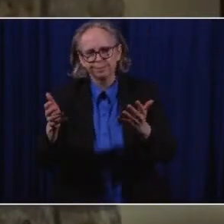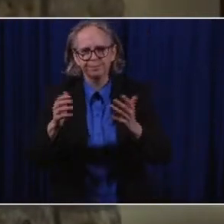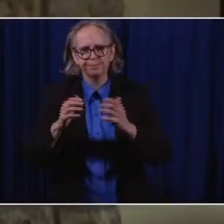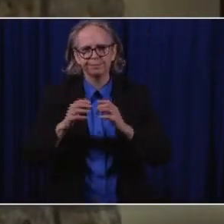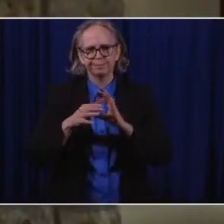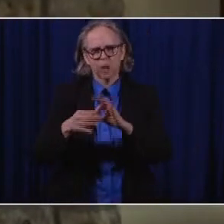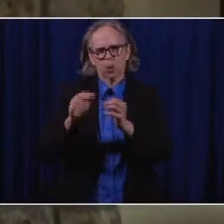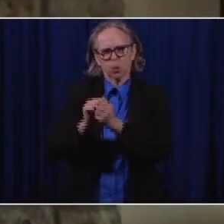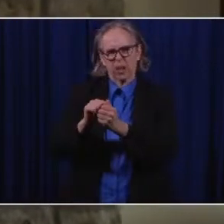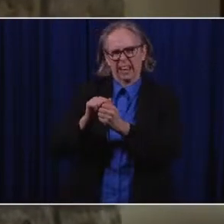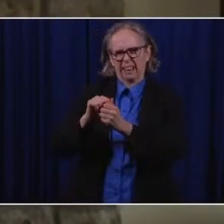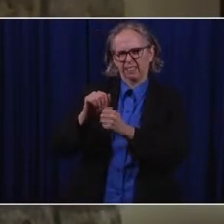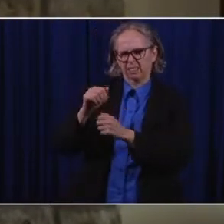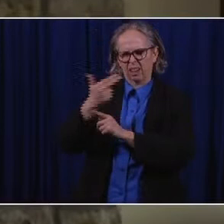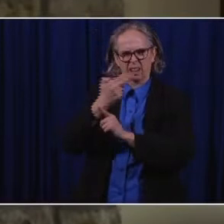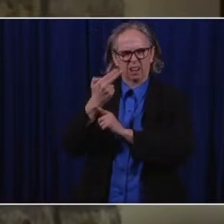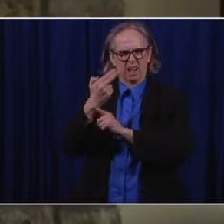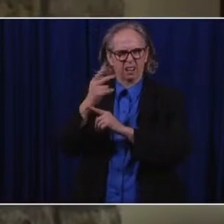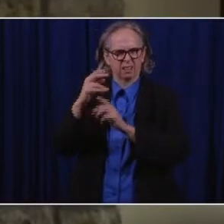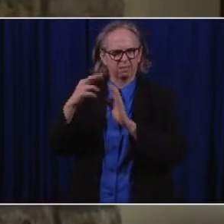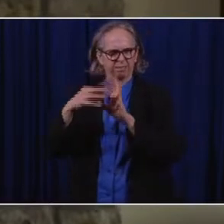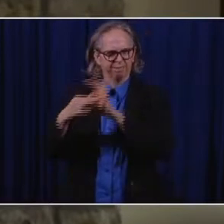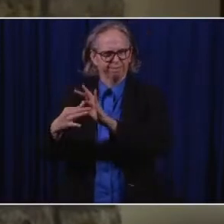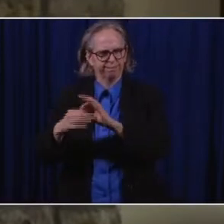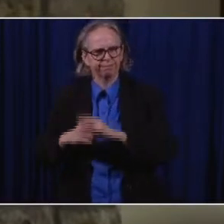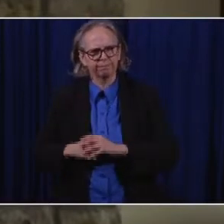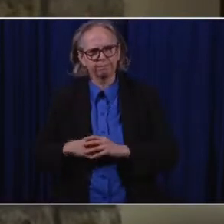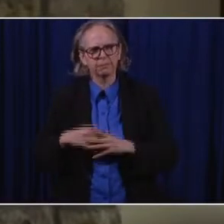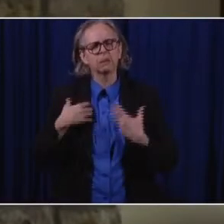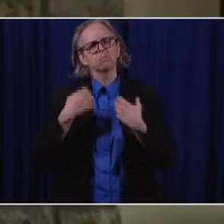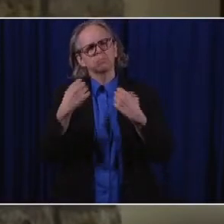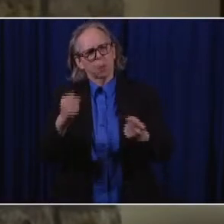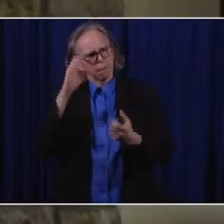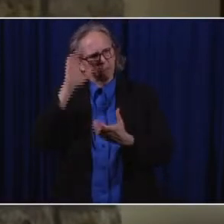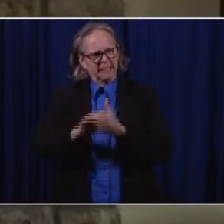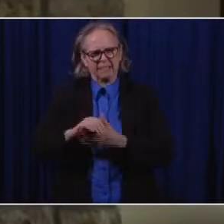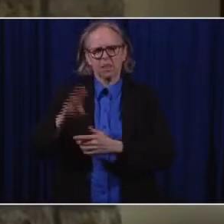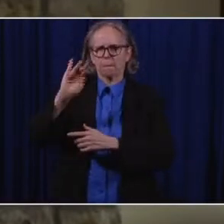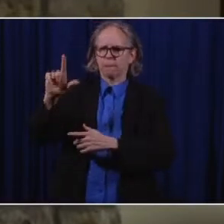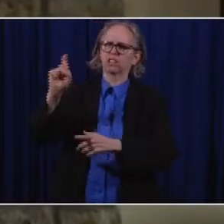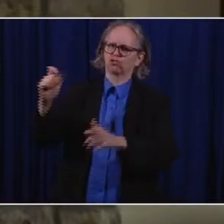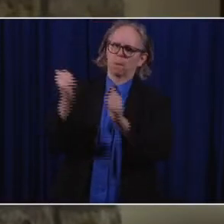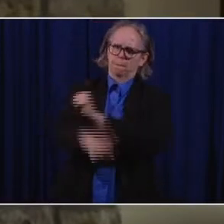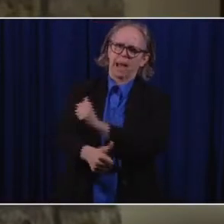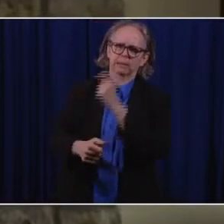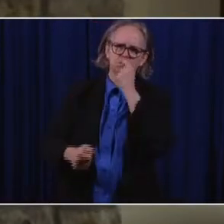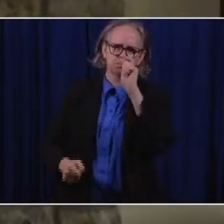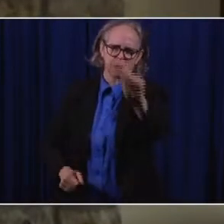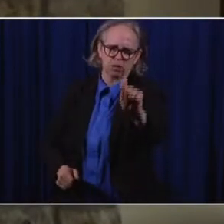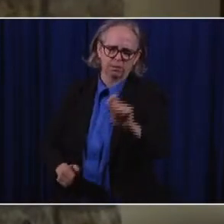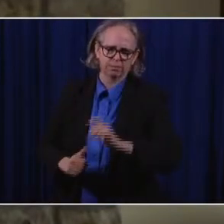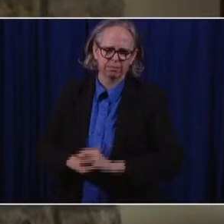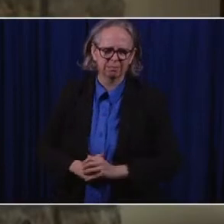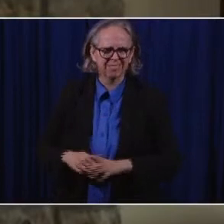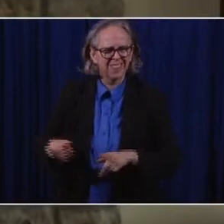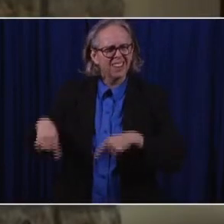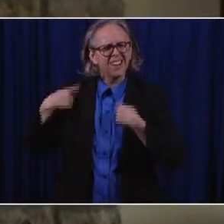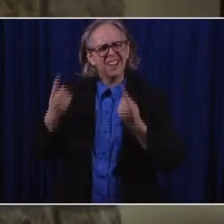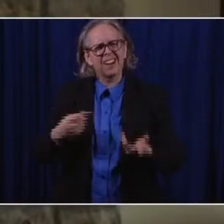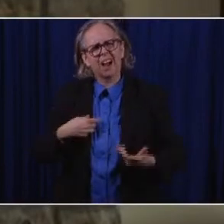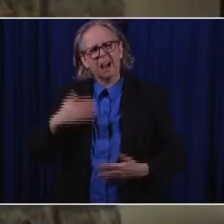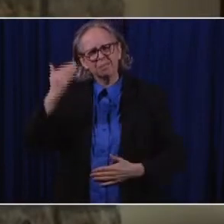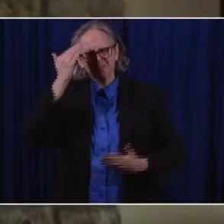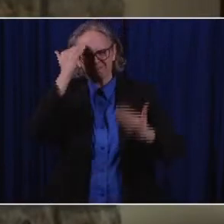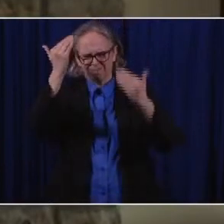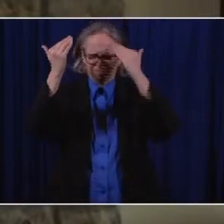convinced that this entire bill should pass. I've been around long enough in legislative